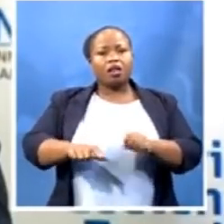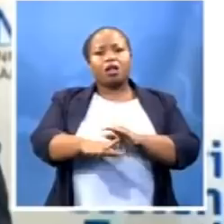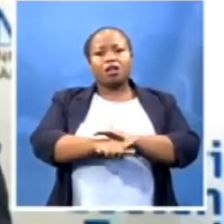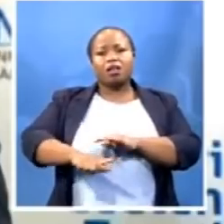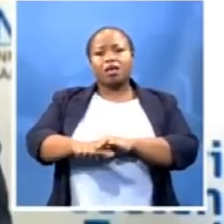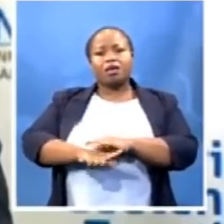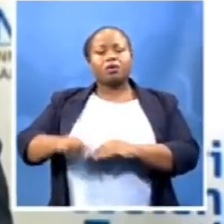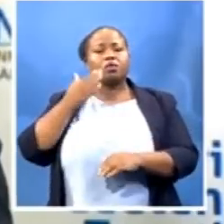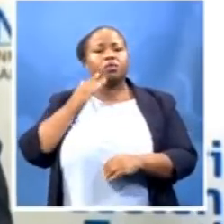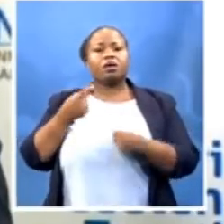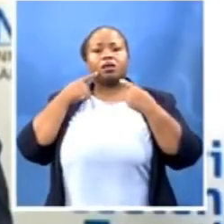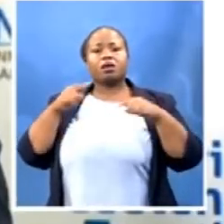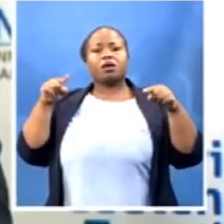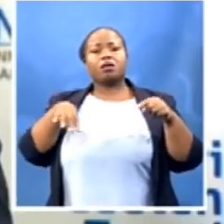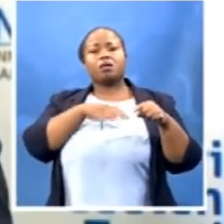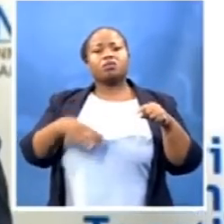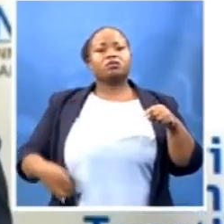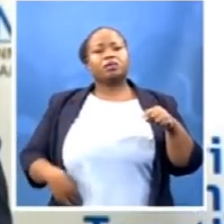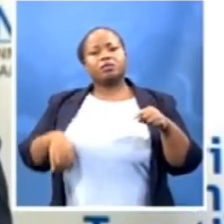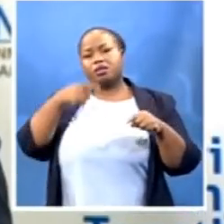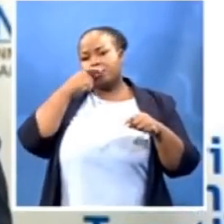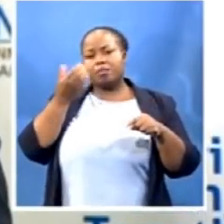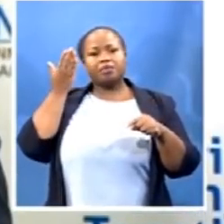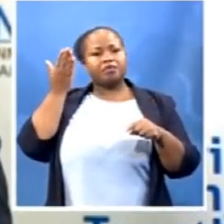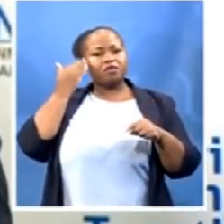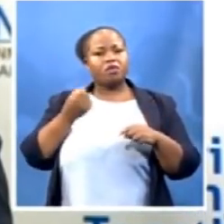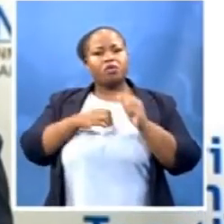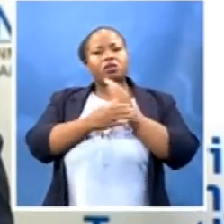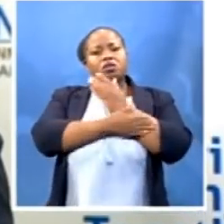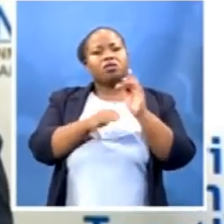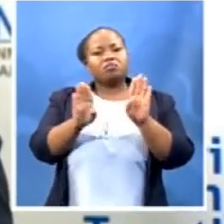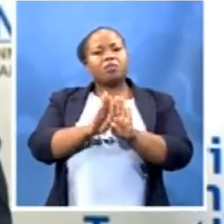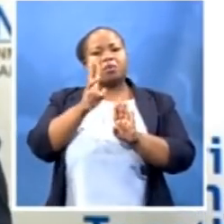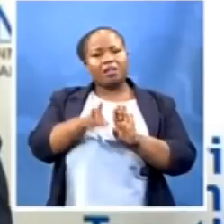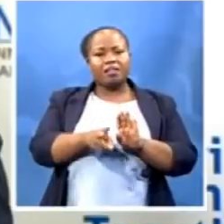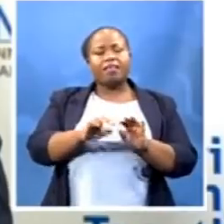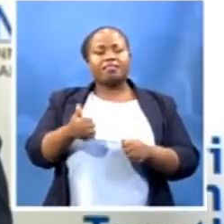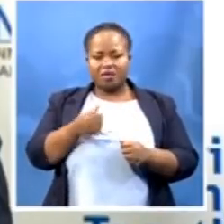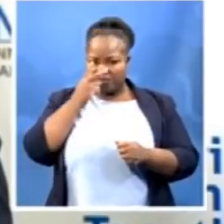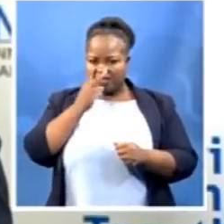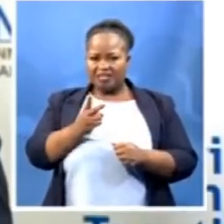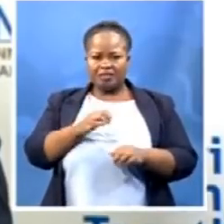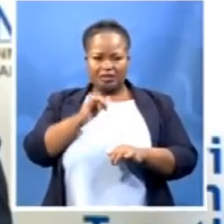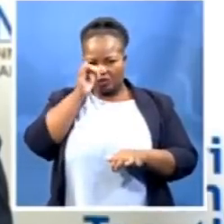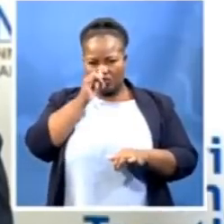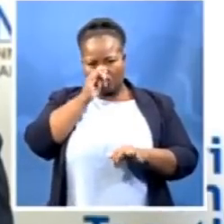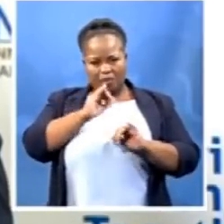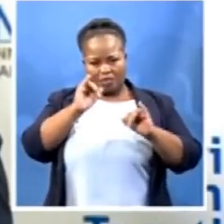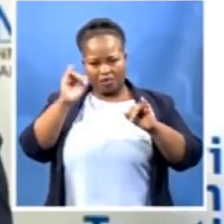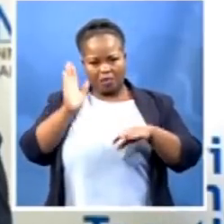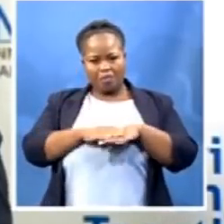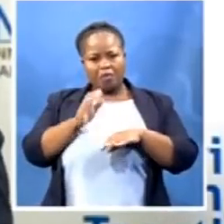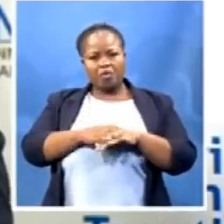Ramaphosa. Criminal syndicates taking advantage of legitimate housing needs within communities during